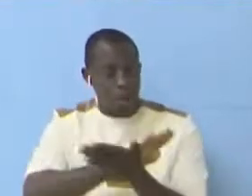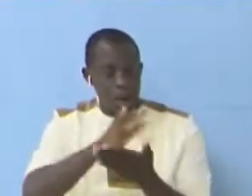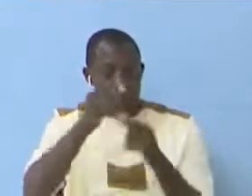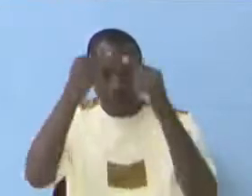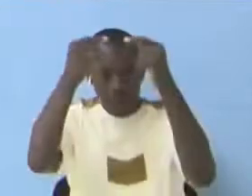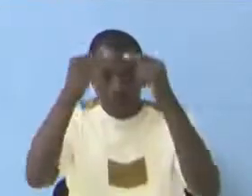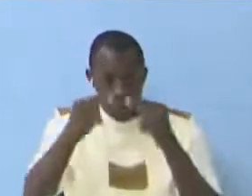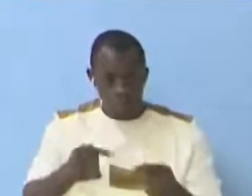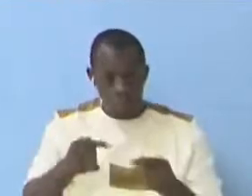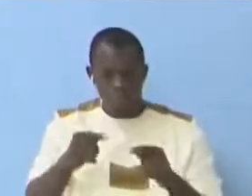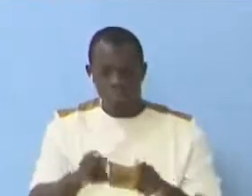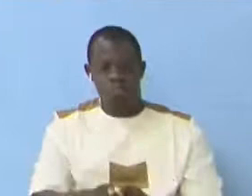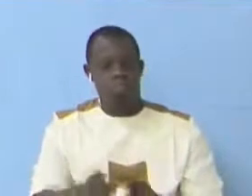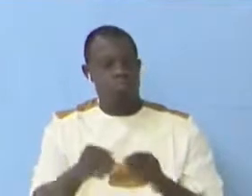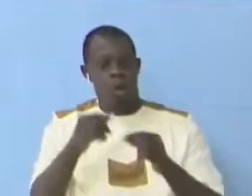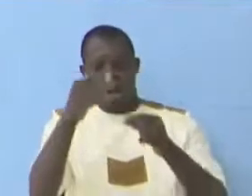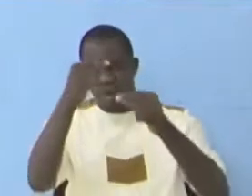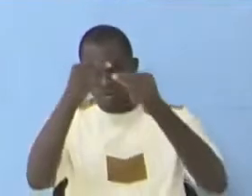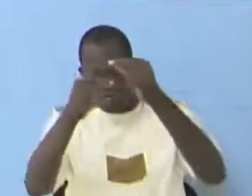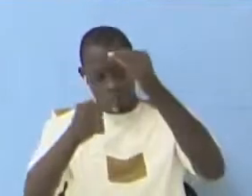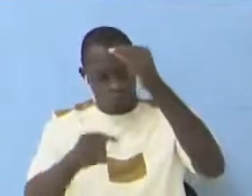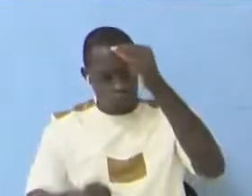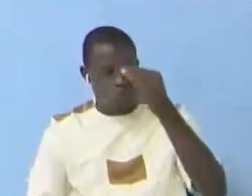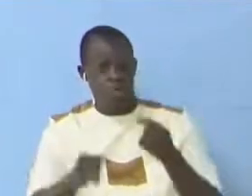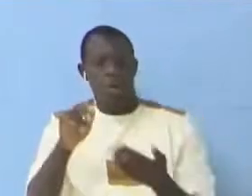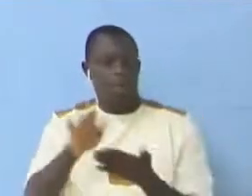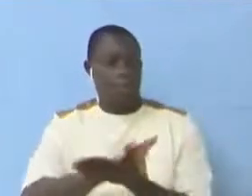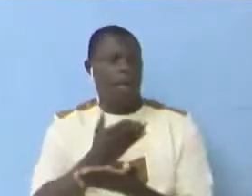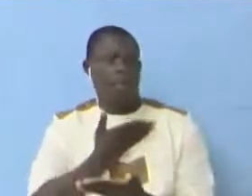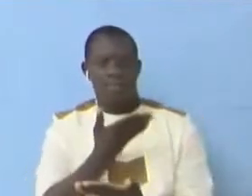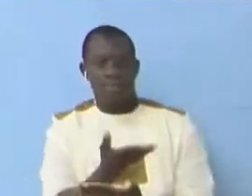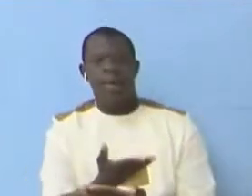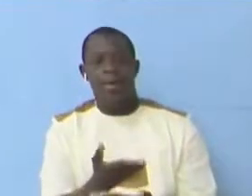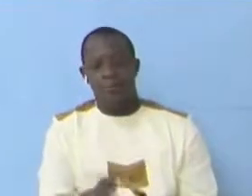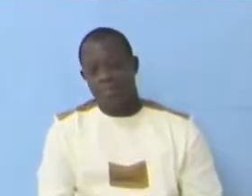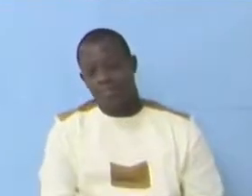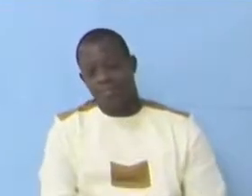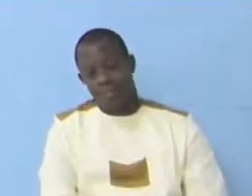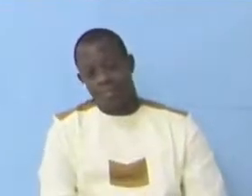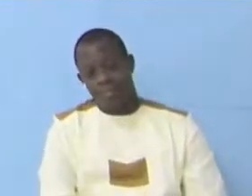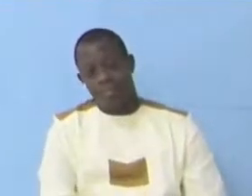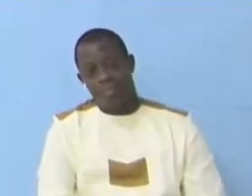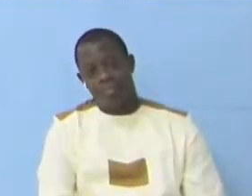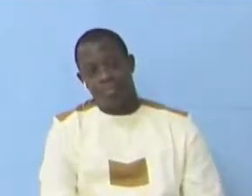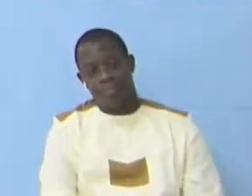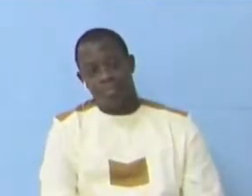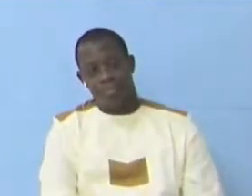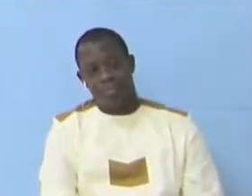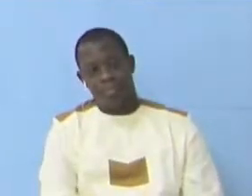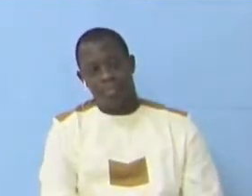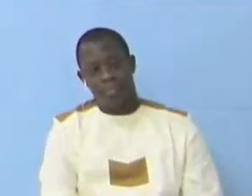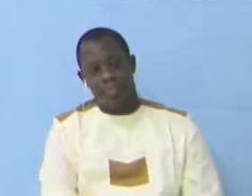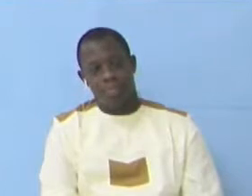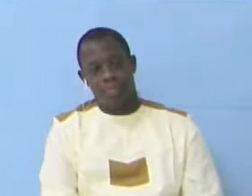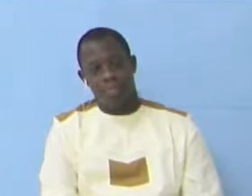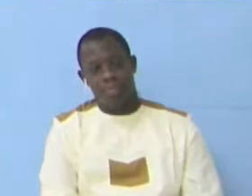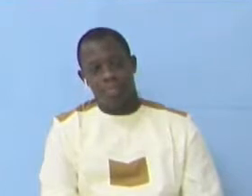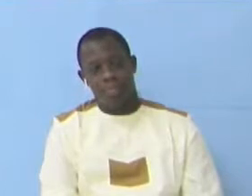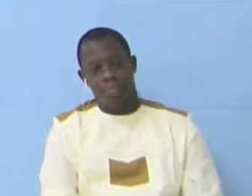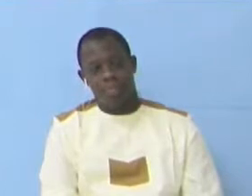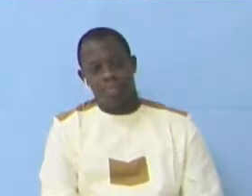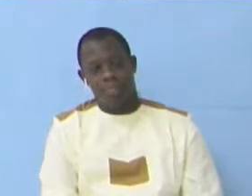sa kàddu yi nga bindal nii gis naa ko lu gudda gudda la ndaxte tollu na ci fanweer ak juróom-ñeneenti pages yoo xam ne moom lañ fi